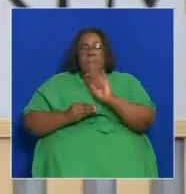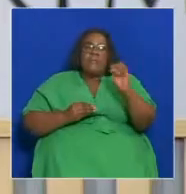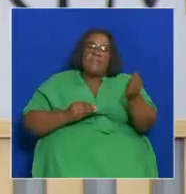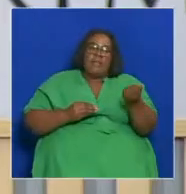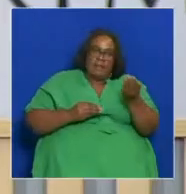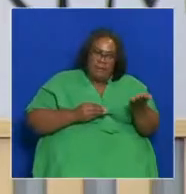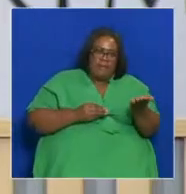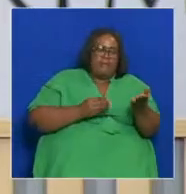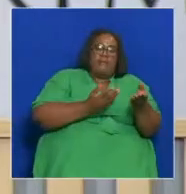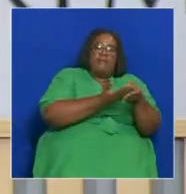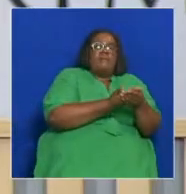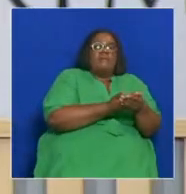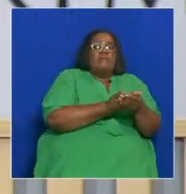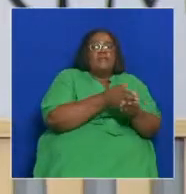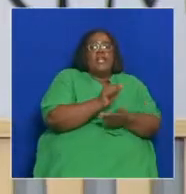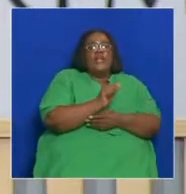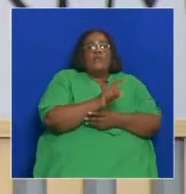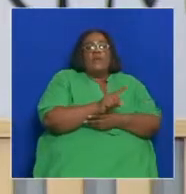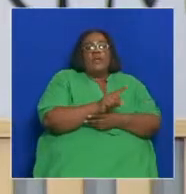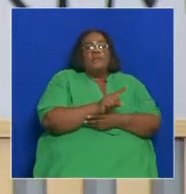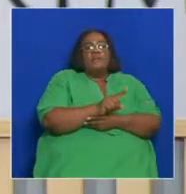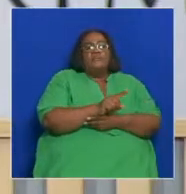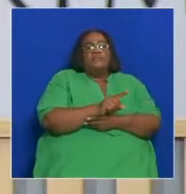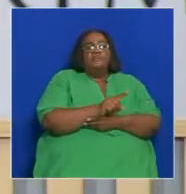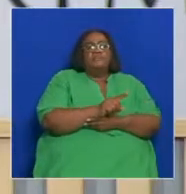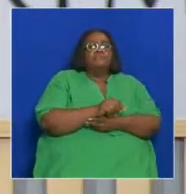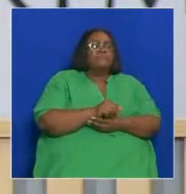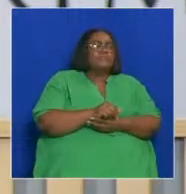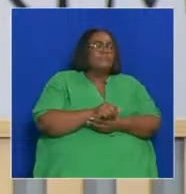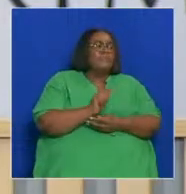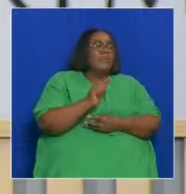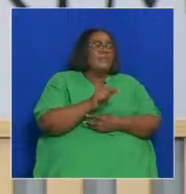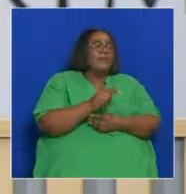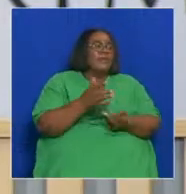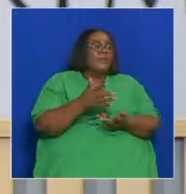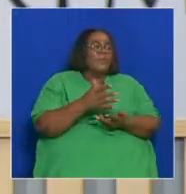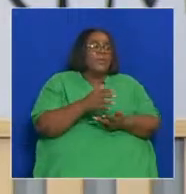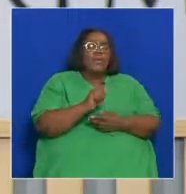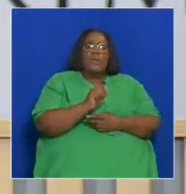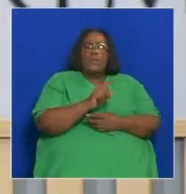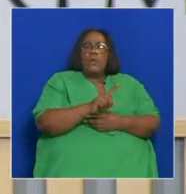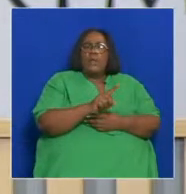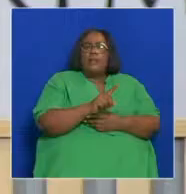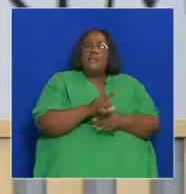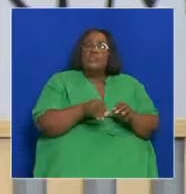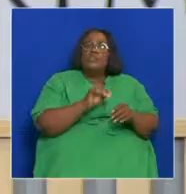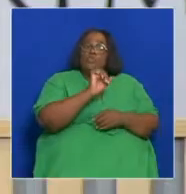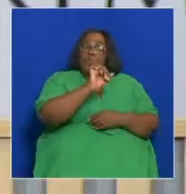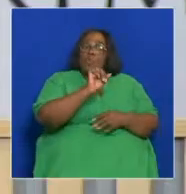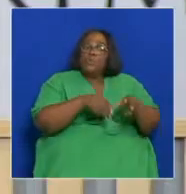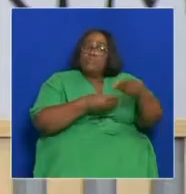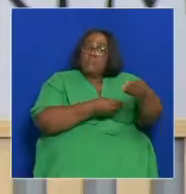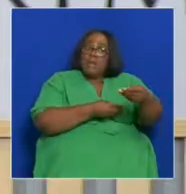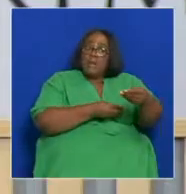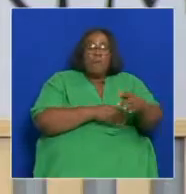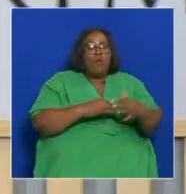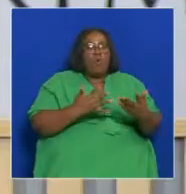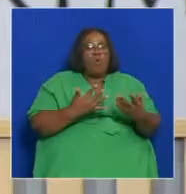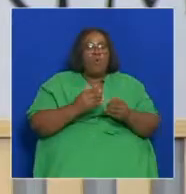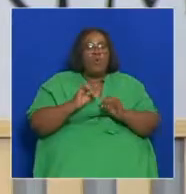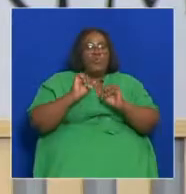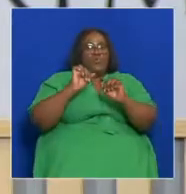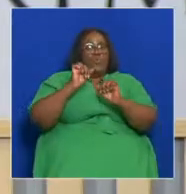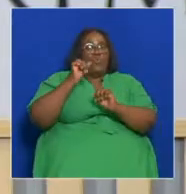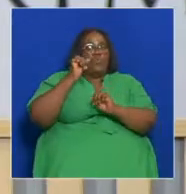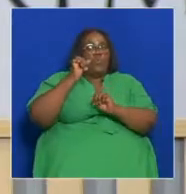Section 27. Where does one find that? Is that in the manual or is it your interpretation? It's the practice. But